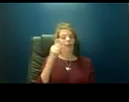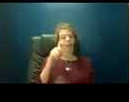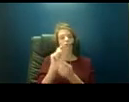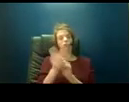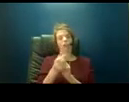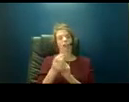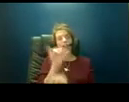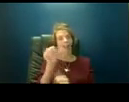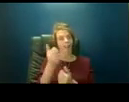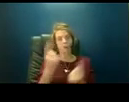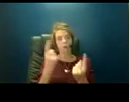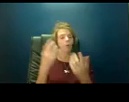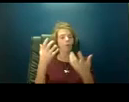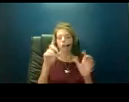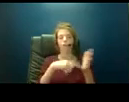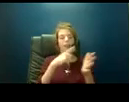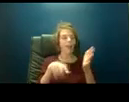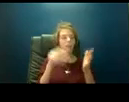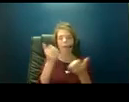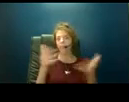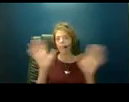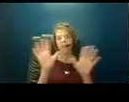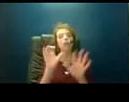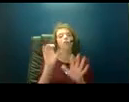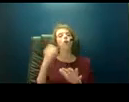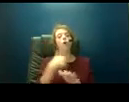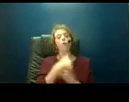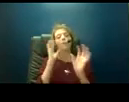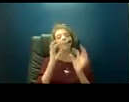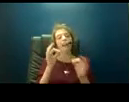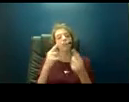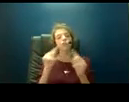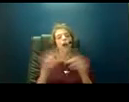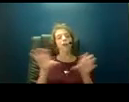and instead of canceling everything, we decided to go ahead and let's try to do this